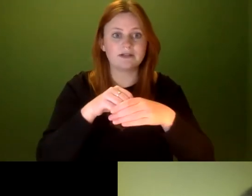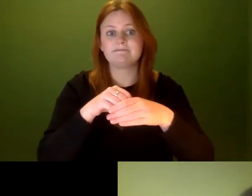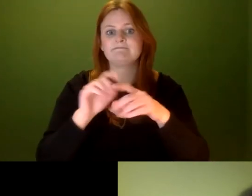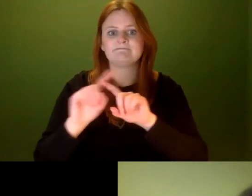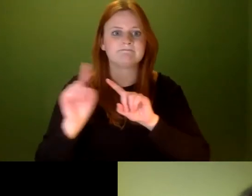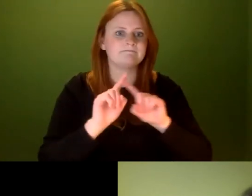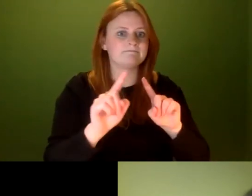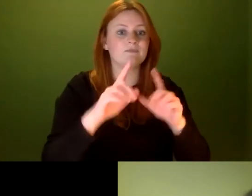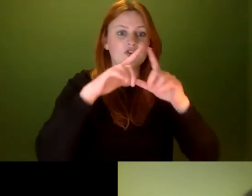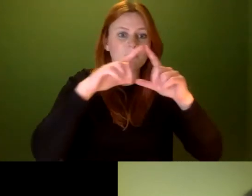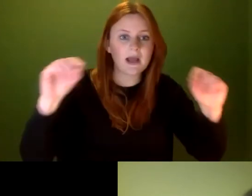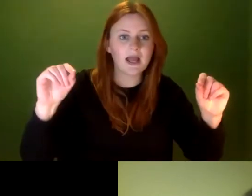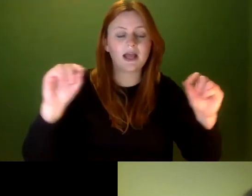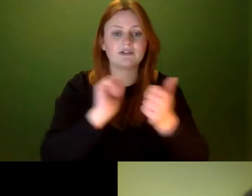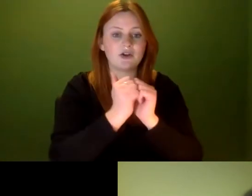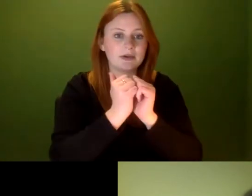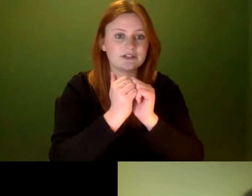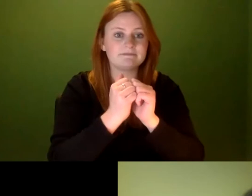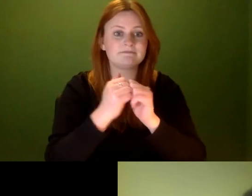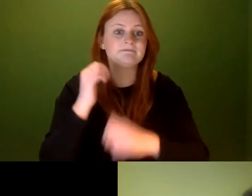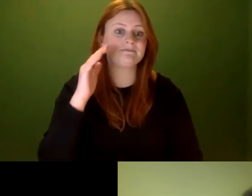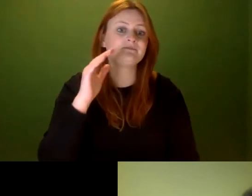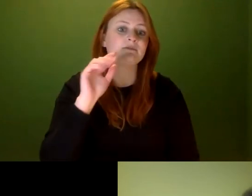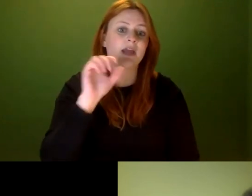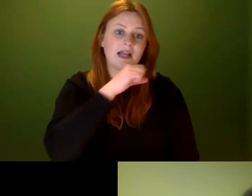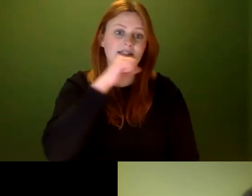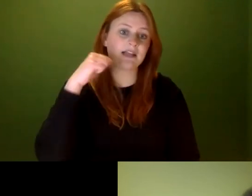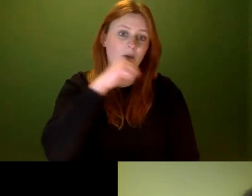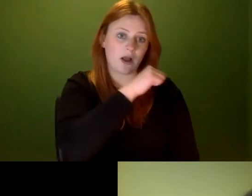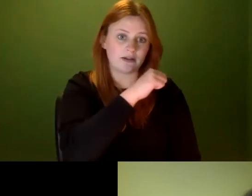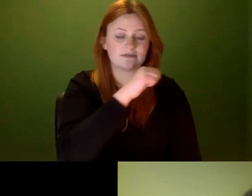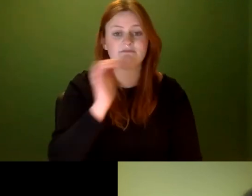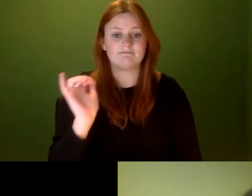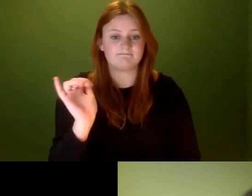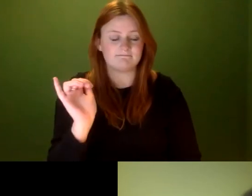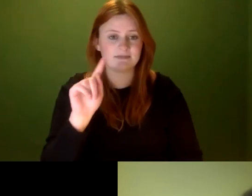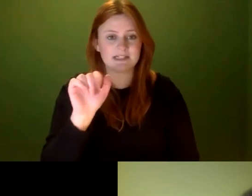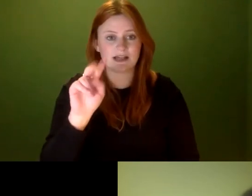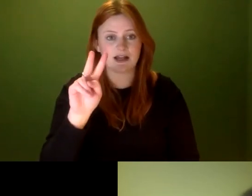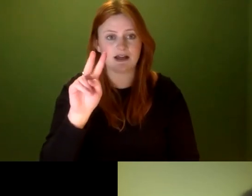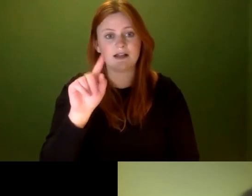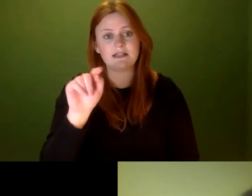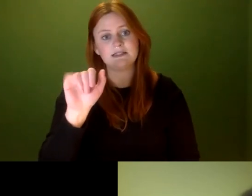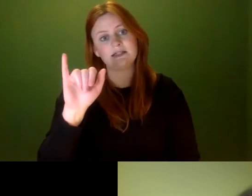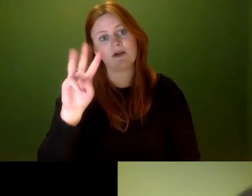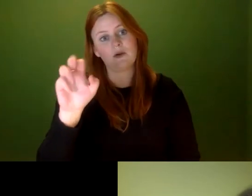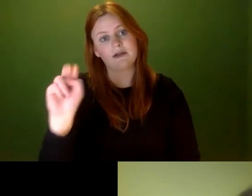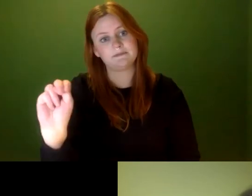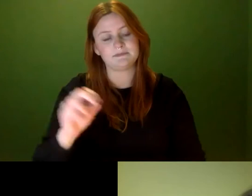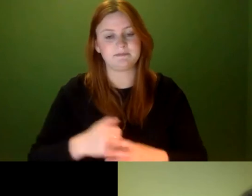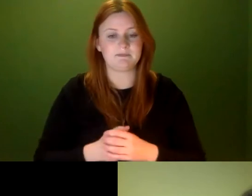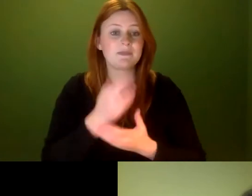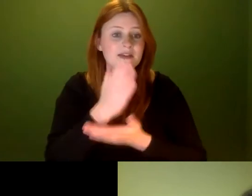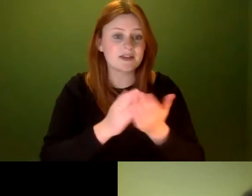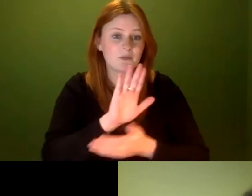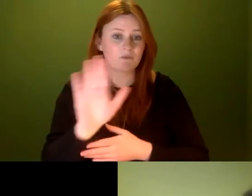Competition in Japan and the Taiwan Ceramics Biennale. Solo exhibitions of her work have been presented across